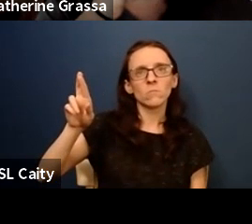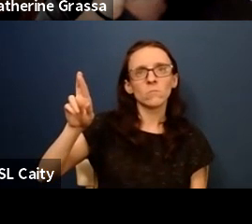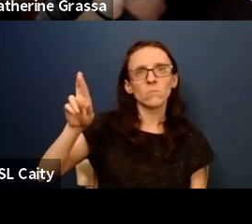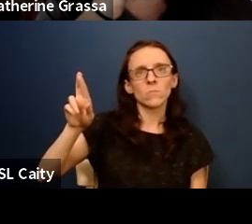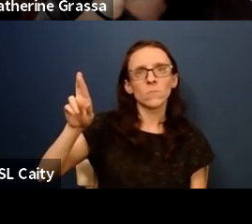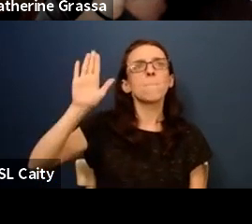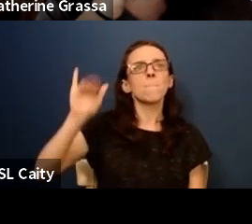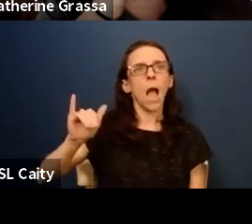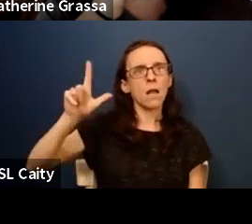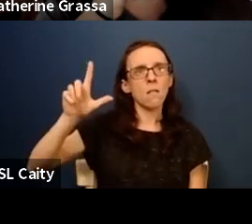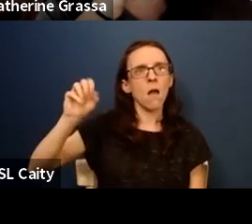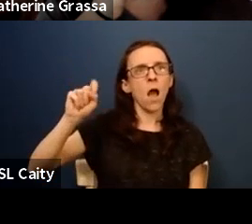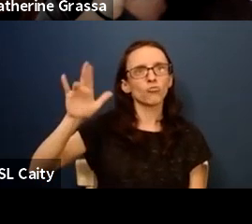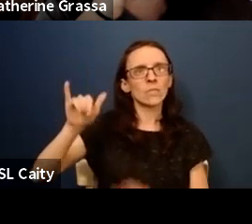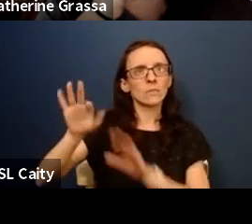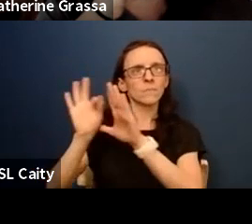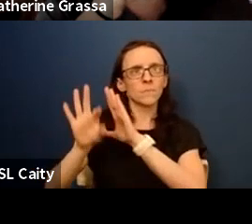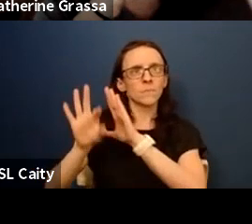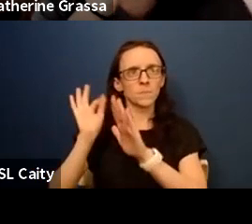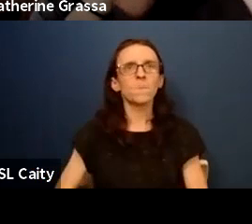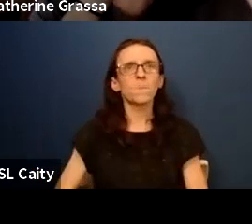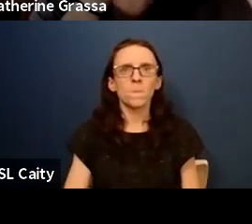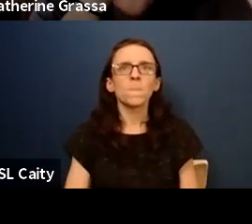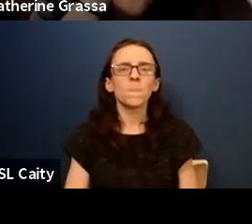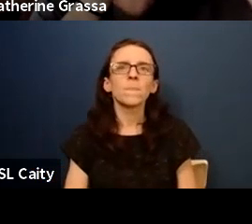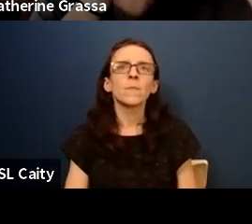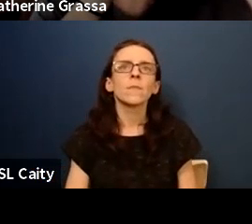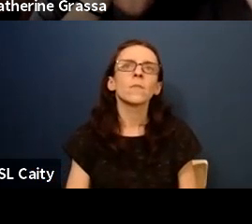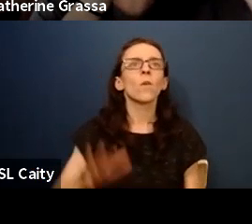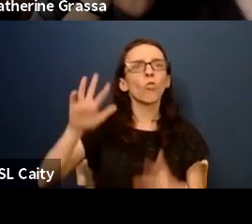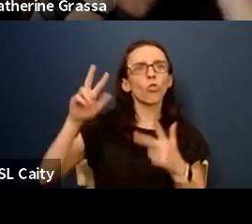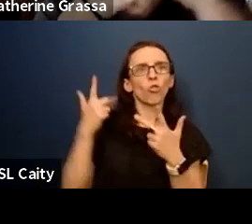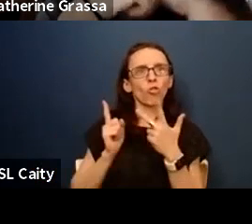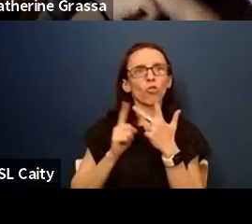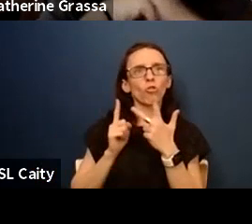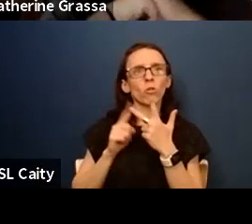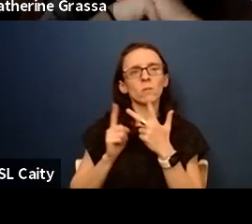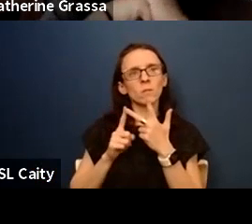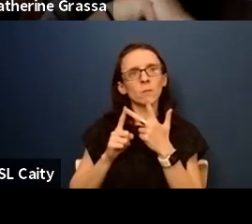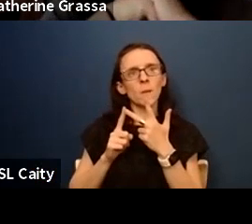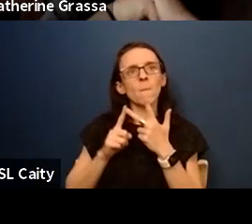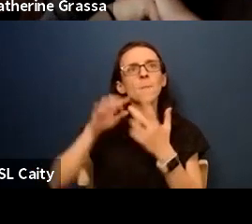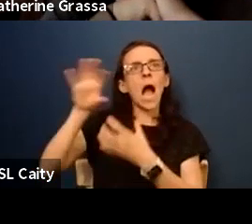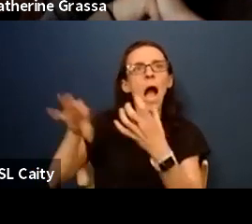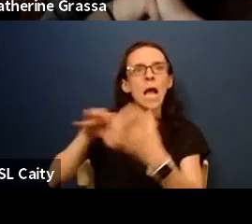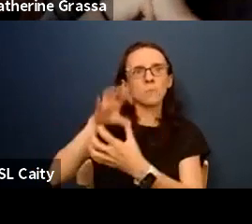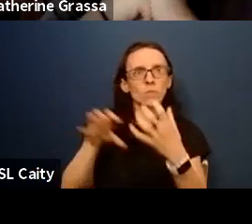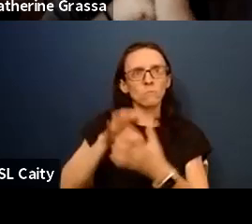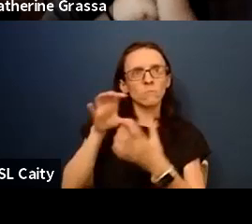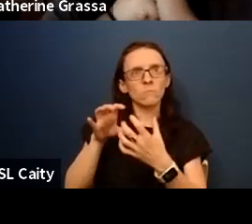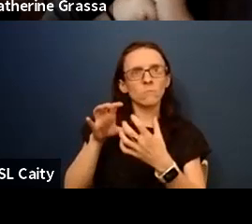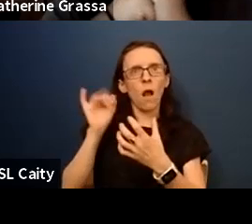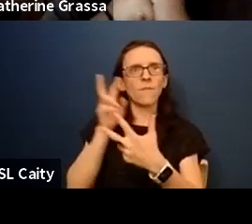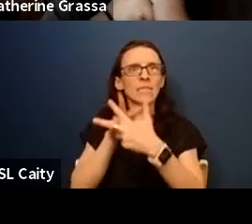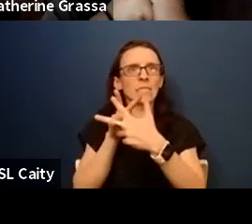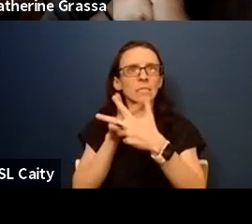by lottery. Right. Simple. And then the third option being a hybrid of those two, where